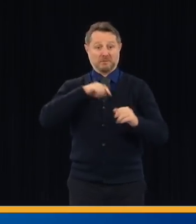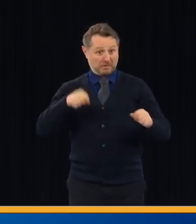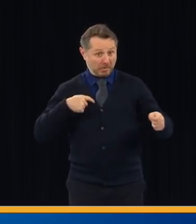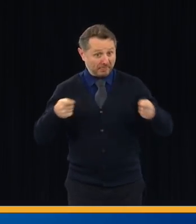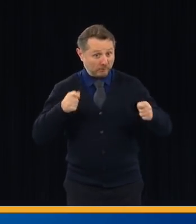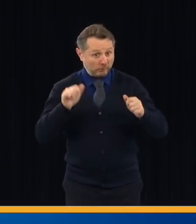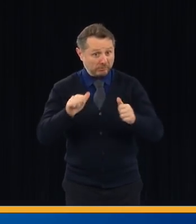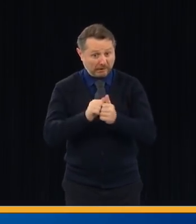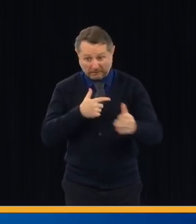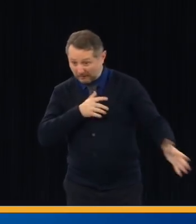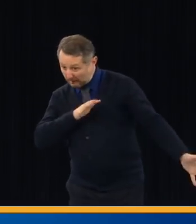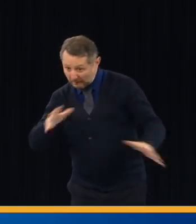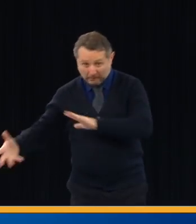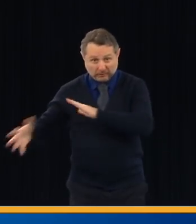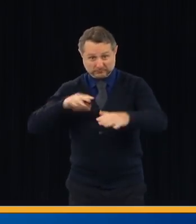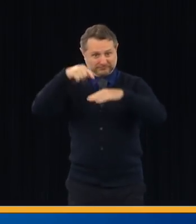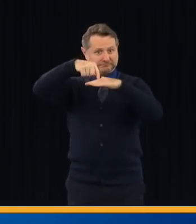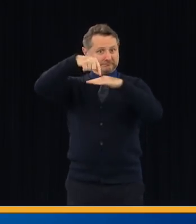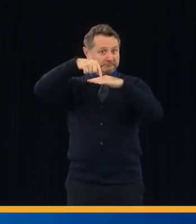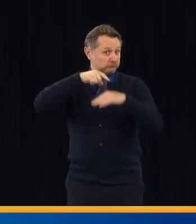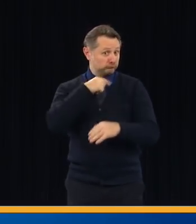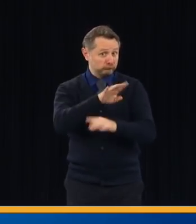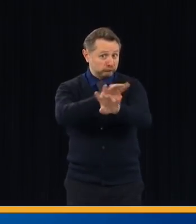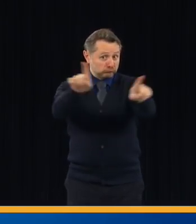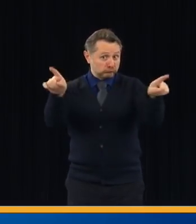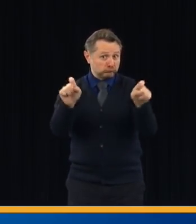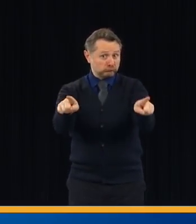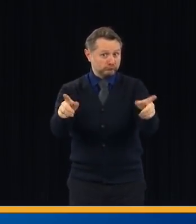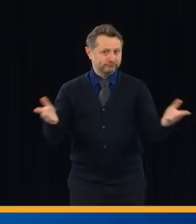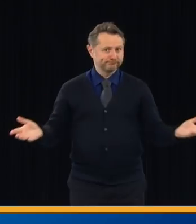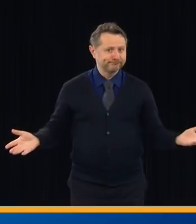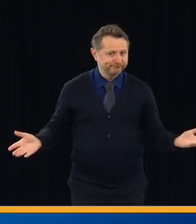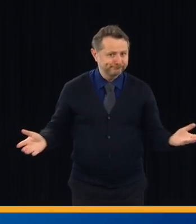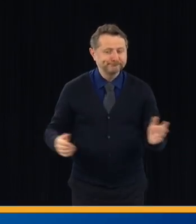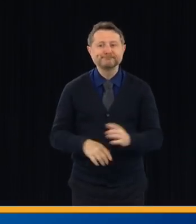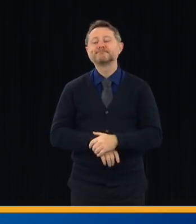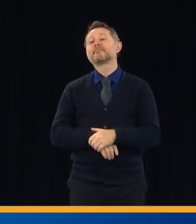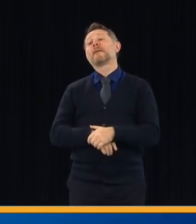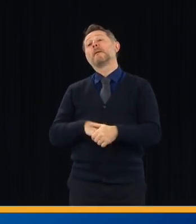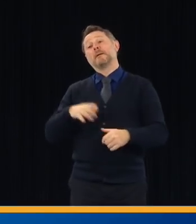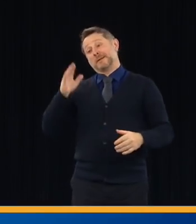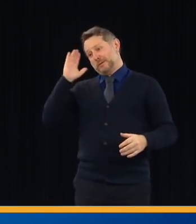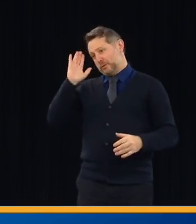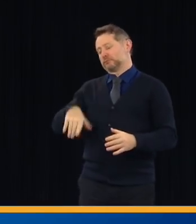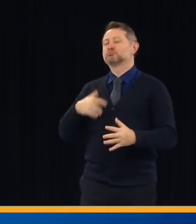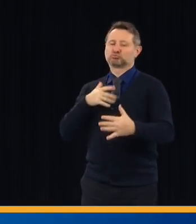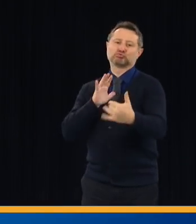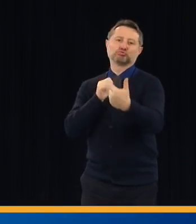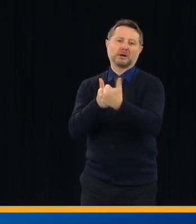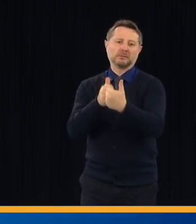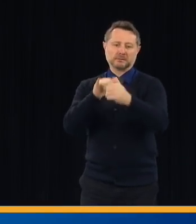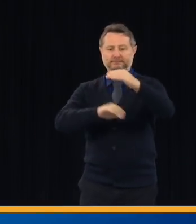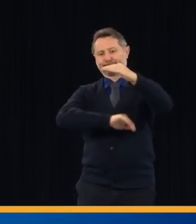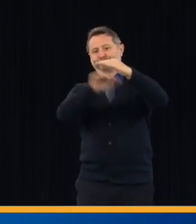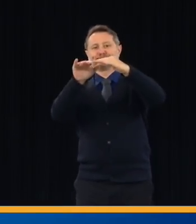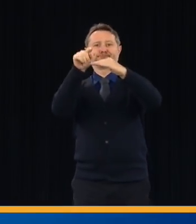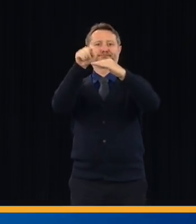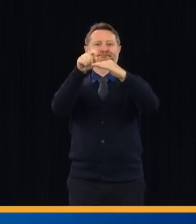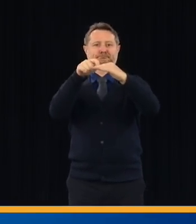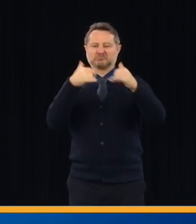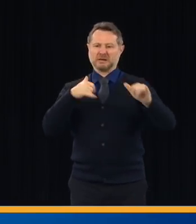curve? I call it the battle of the mountaintop because that's what it's going to be. That's going to be the number one point